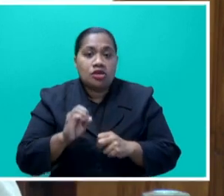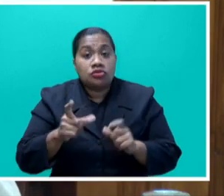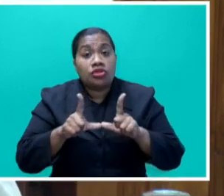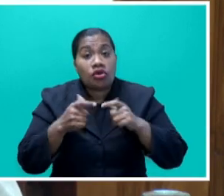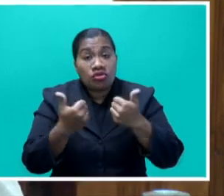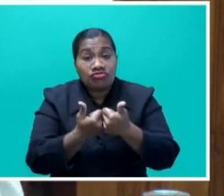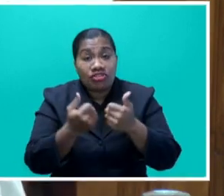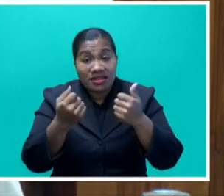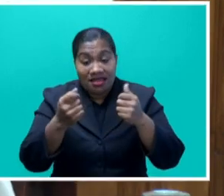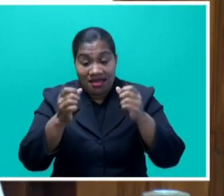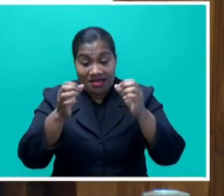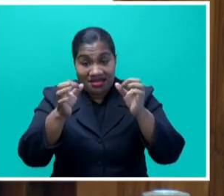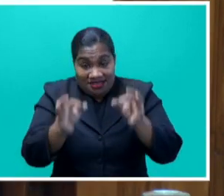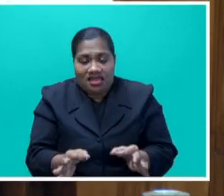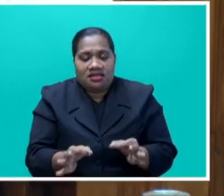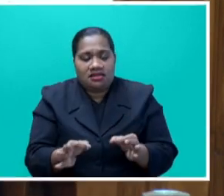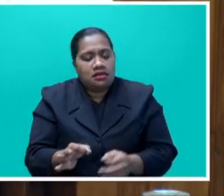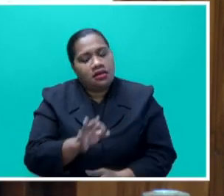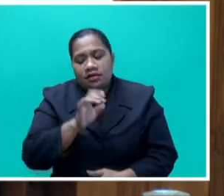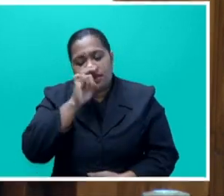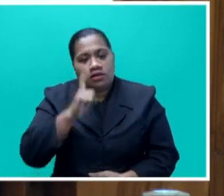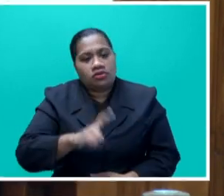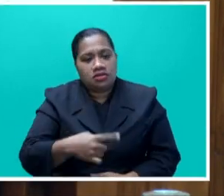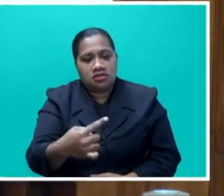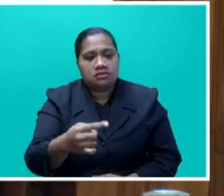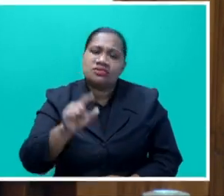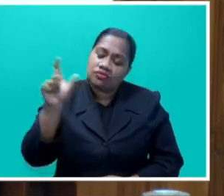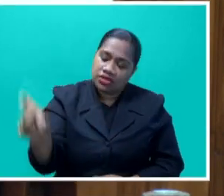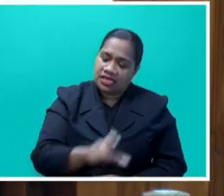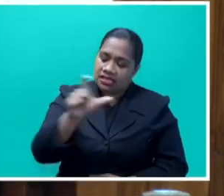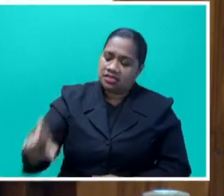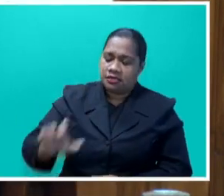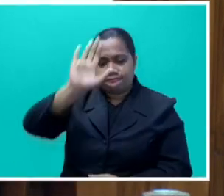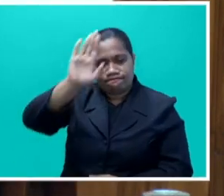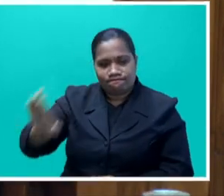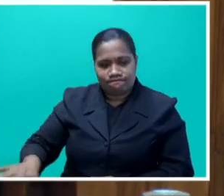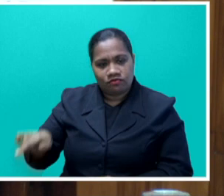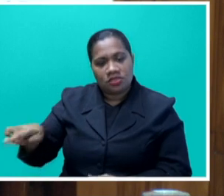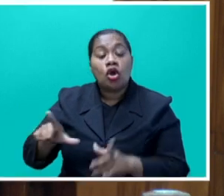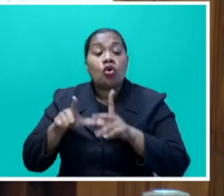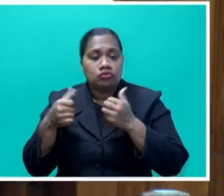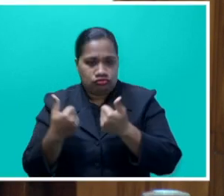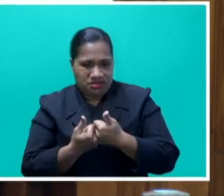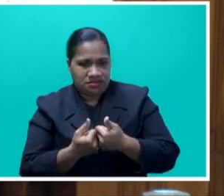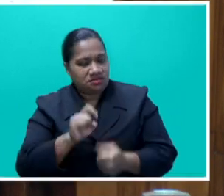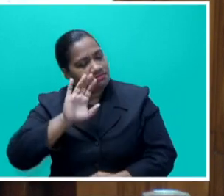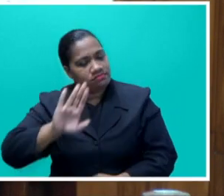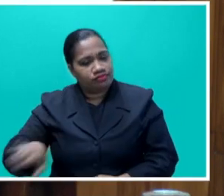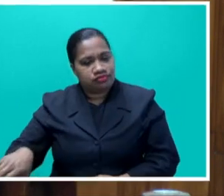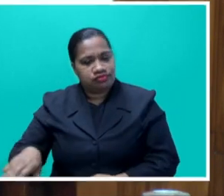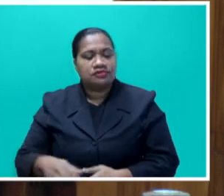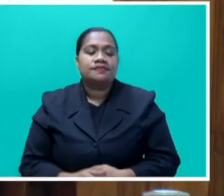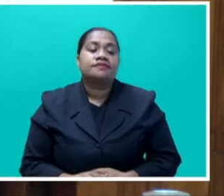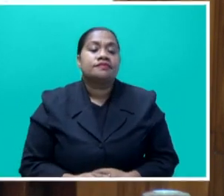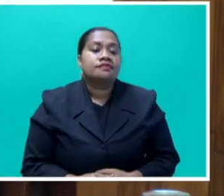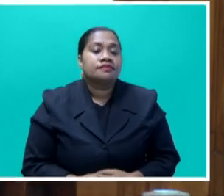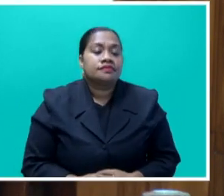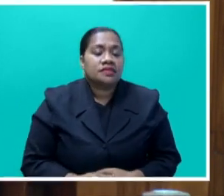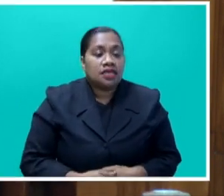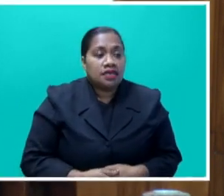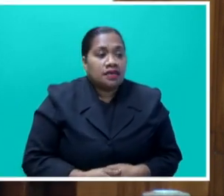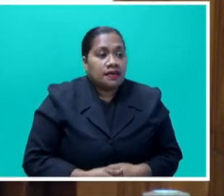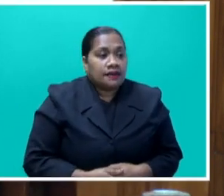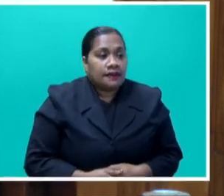he will not continue. So we had to cancel that particular contract, Mr. Speaker, sir. So planning and execution